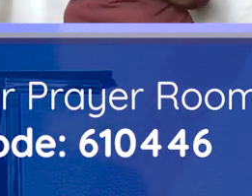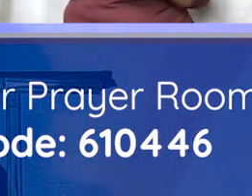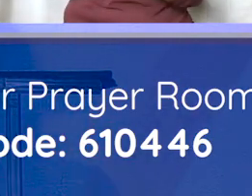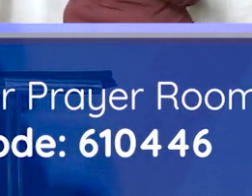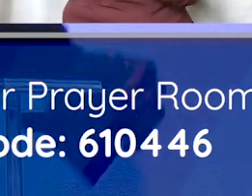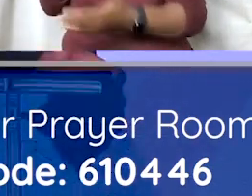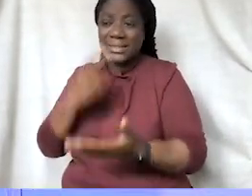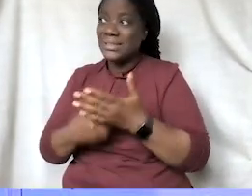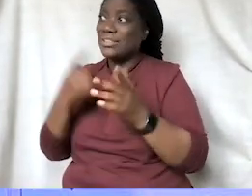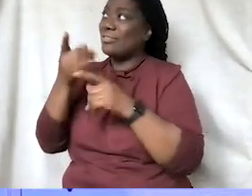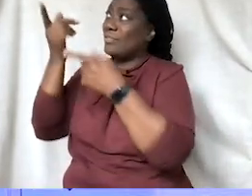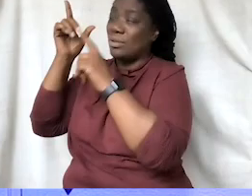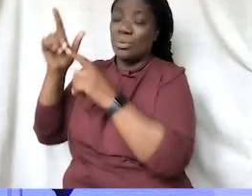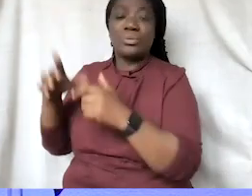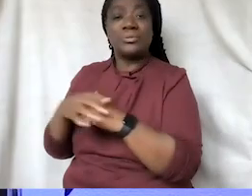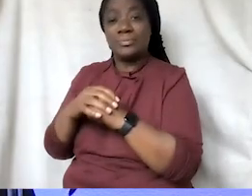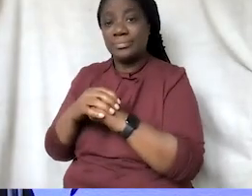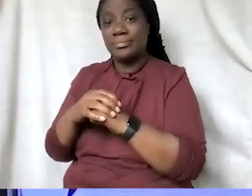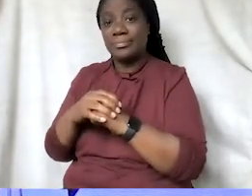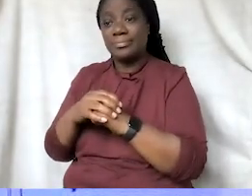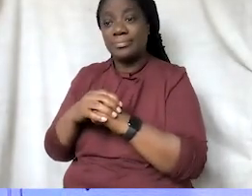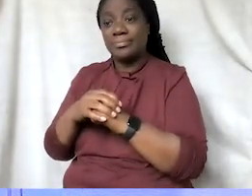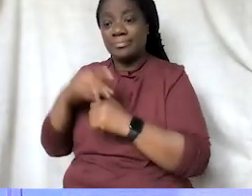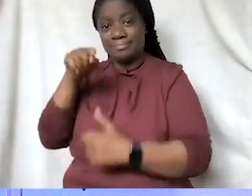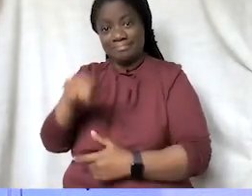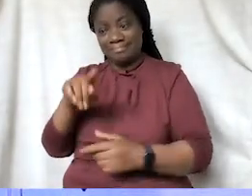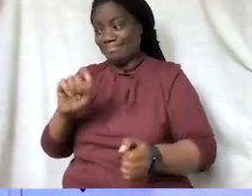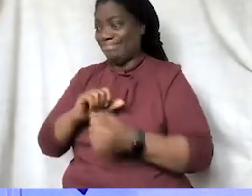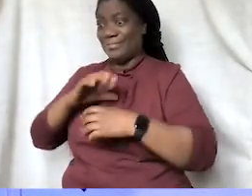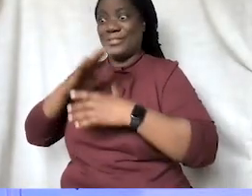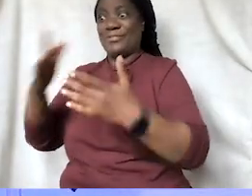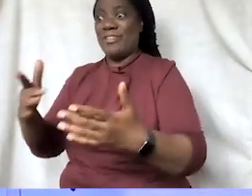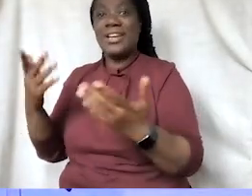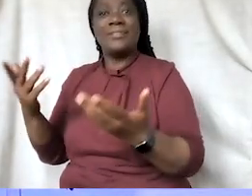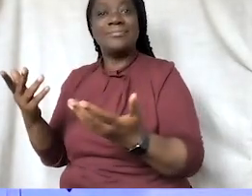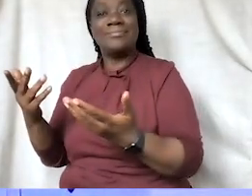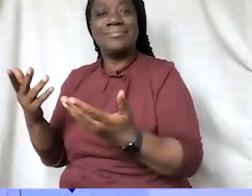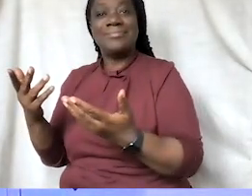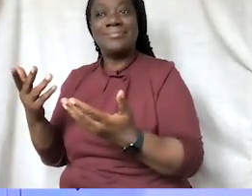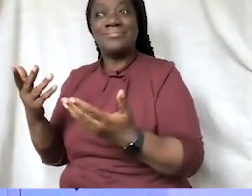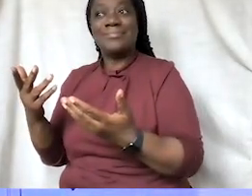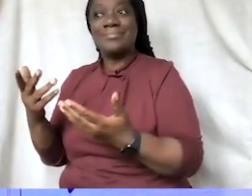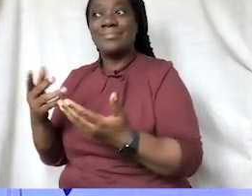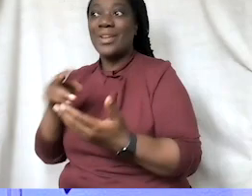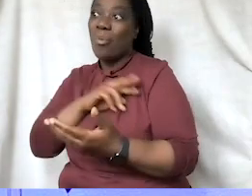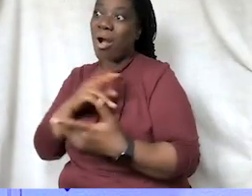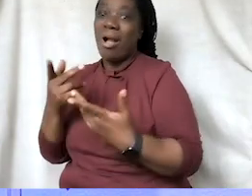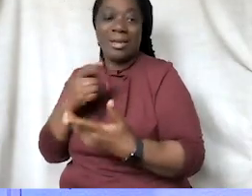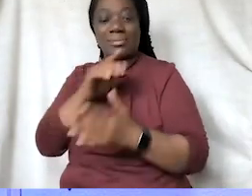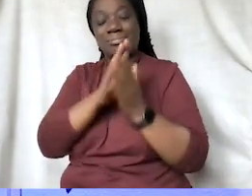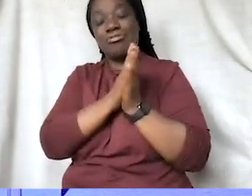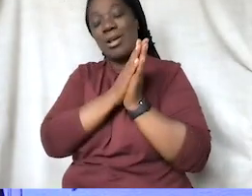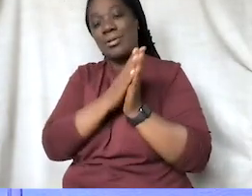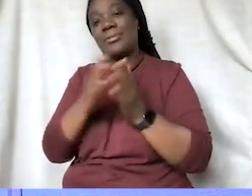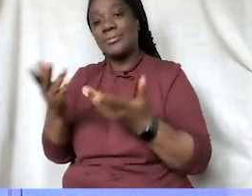that decision for the Lord. Peter was delivered from prison because of prayer. And so the Bible said,